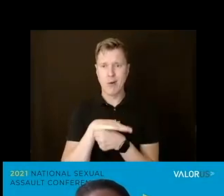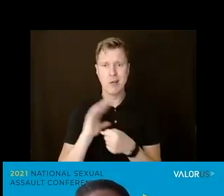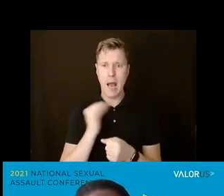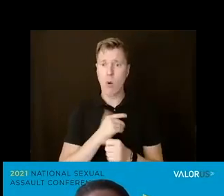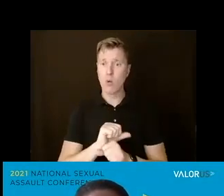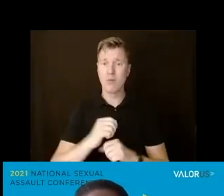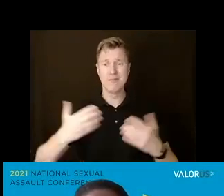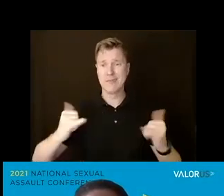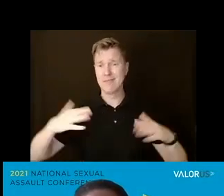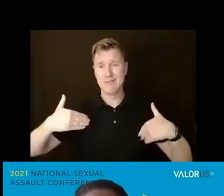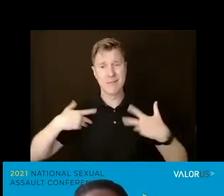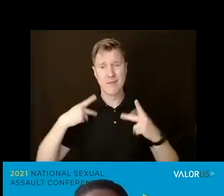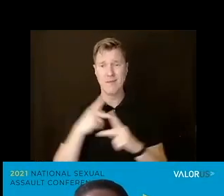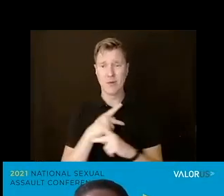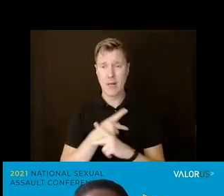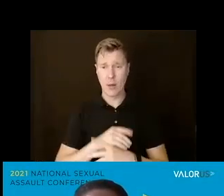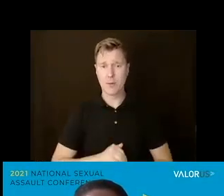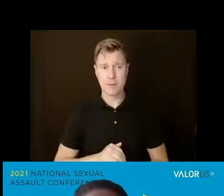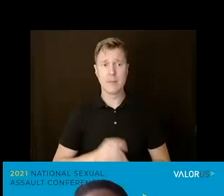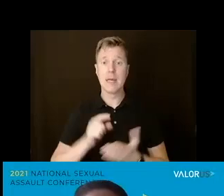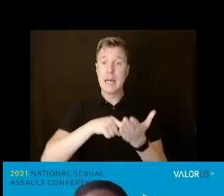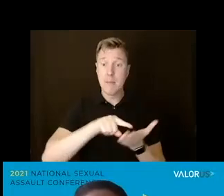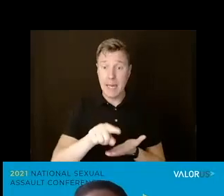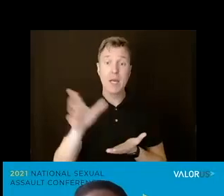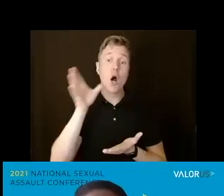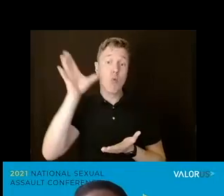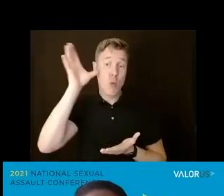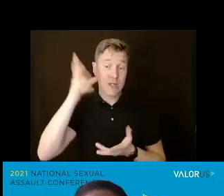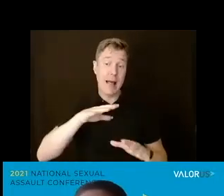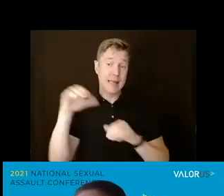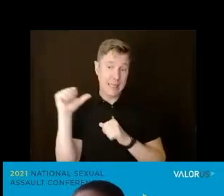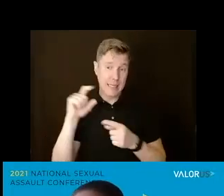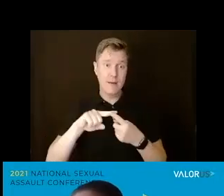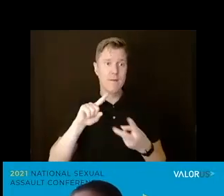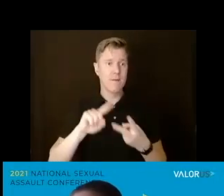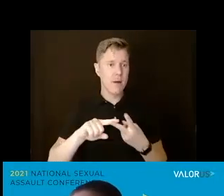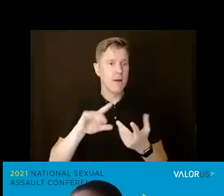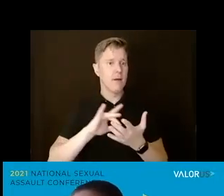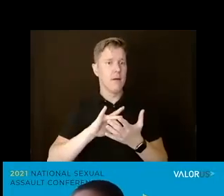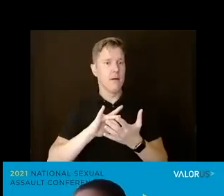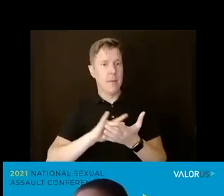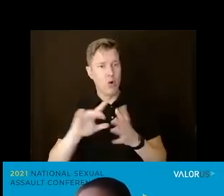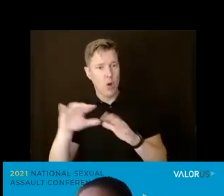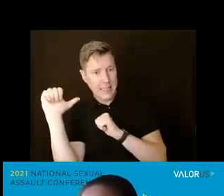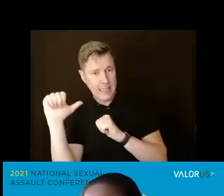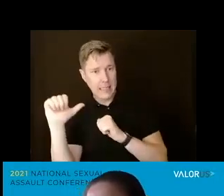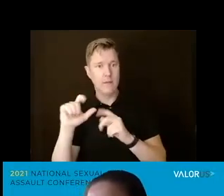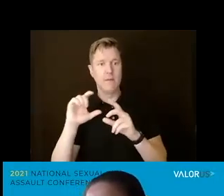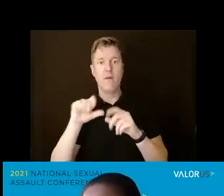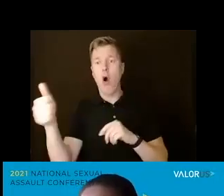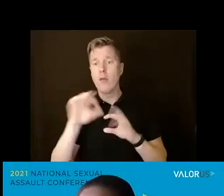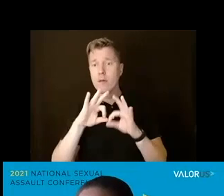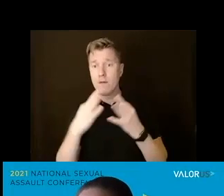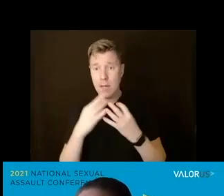out. So paid parental leave, medical leave, and other family leave. The state is providing a lot of that.